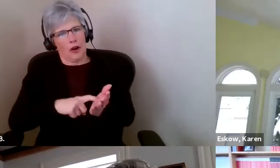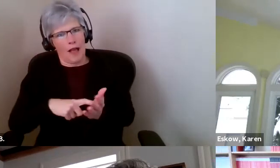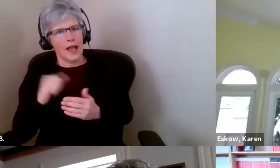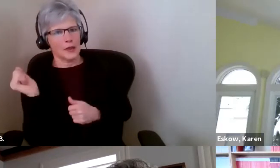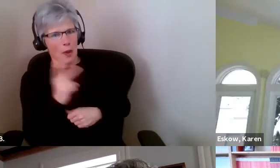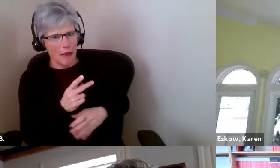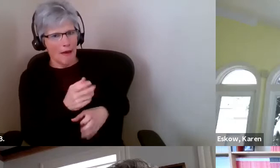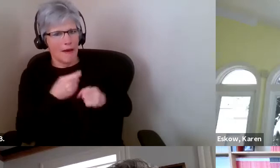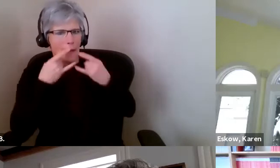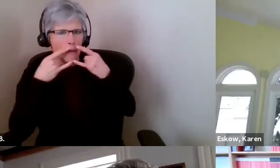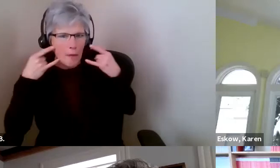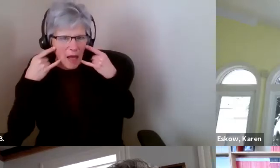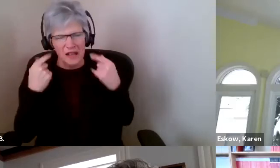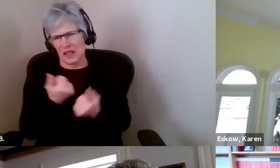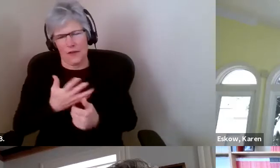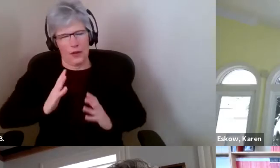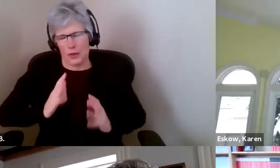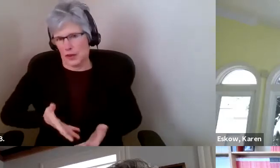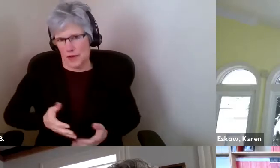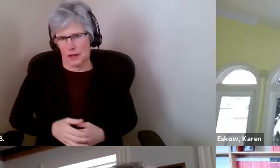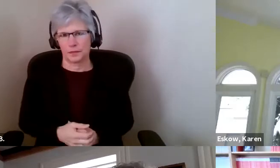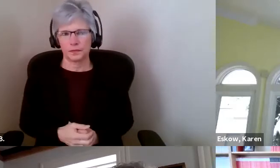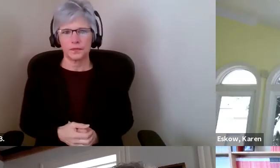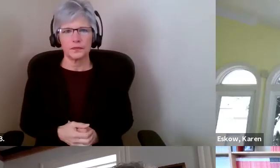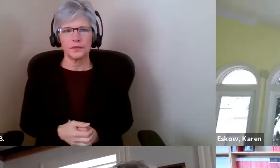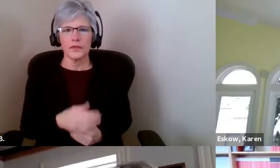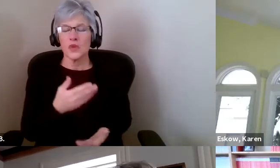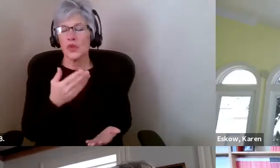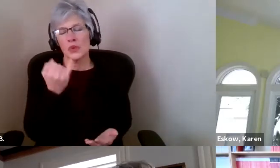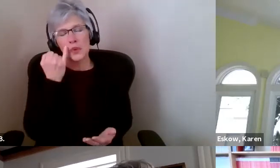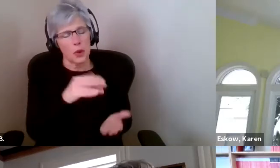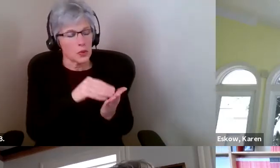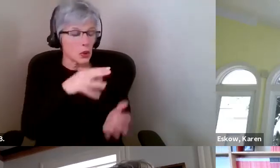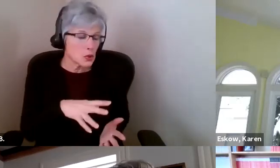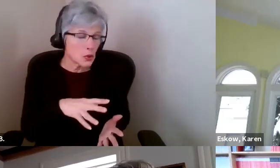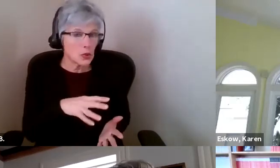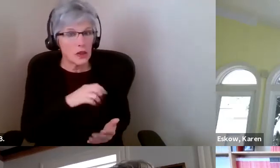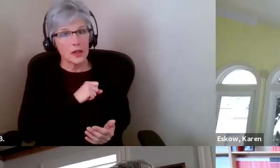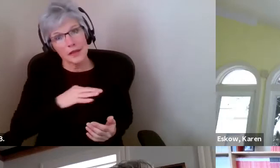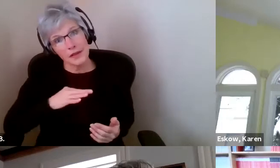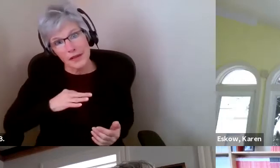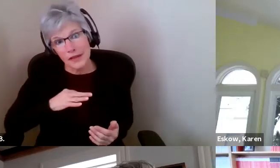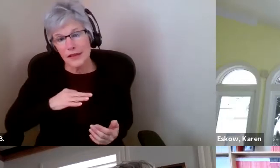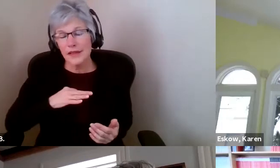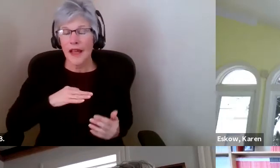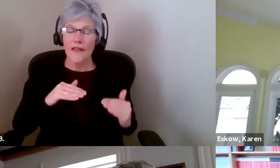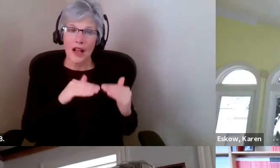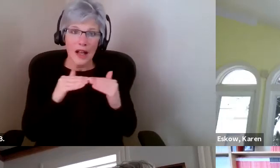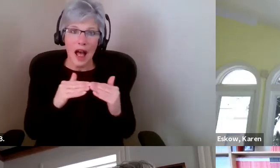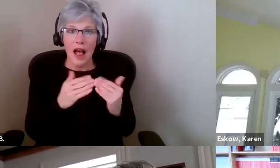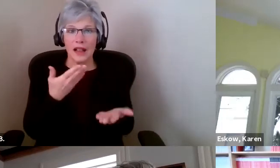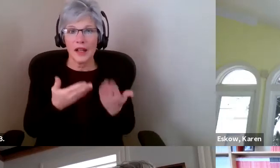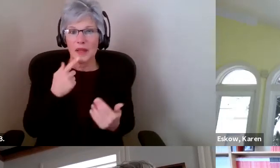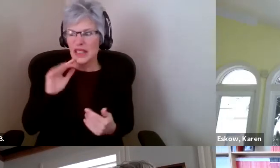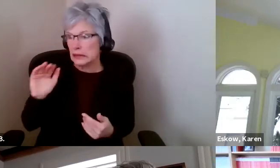So don't be surprised if someone, maybe a student, maybe a staff member, maybe a colleague tells you, hey, you forgot your mask in your office, or